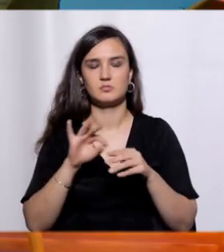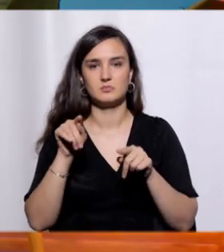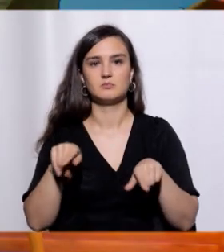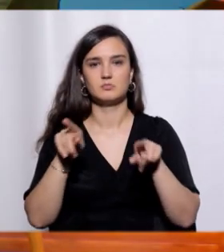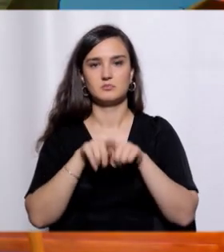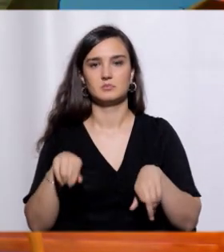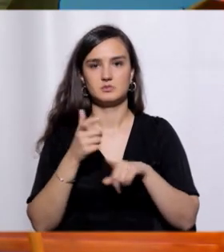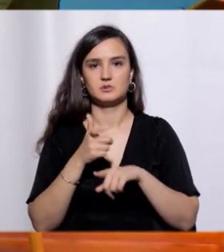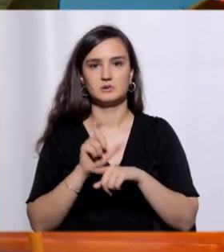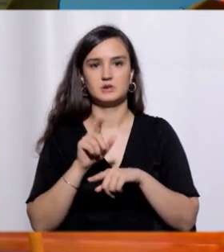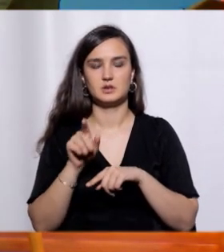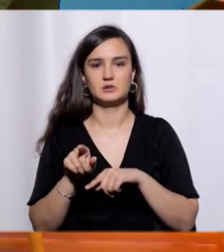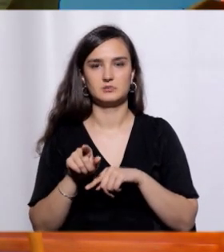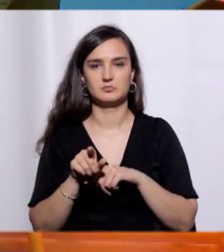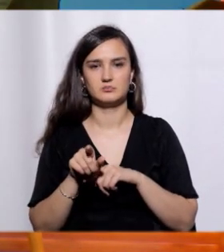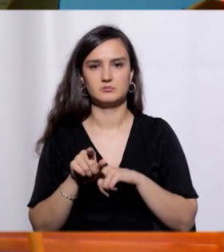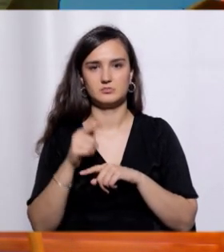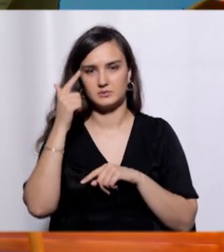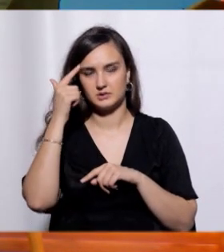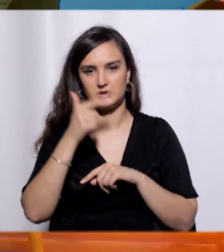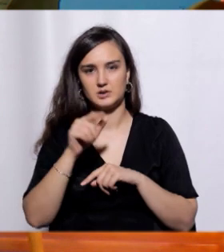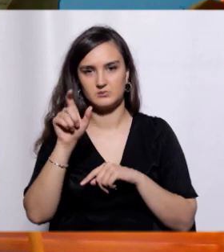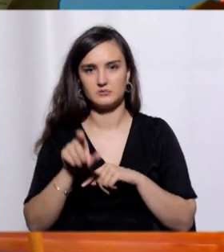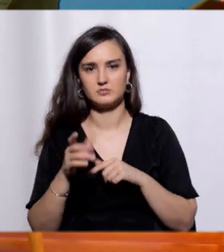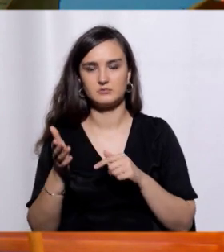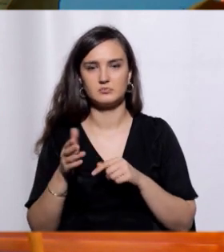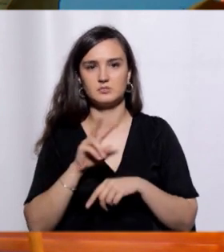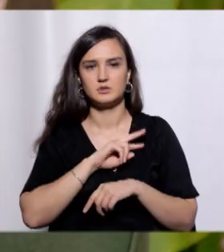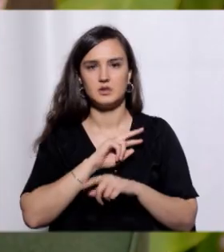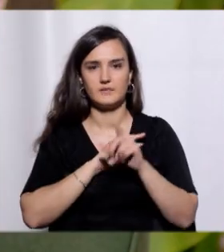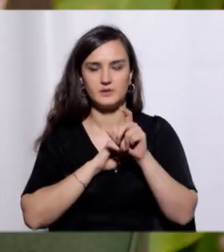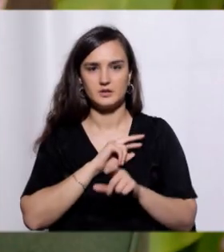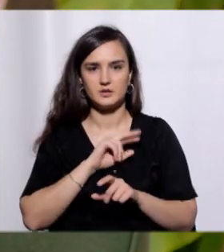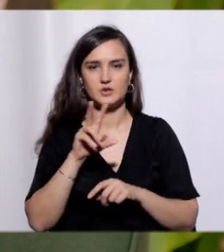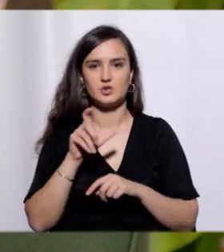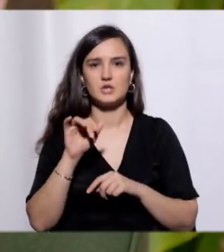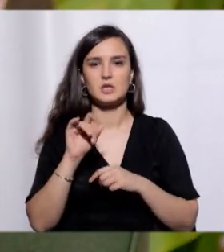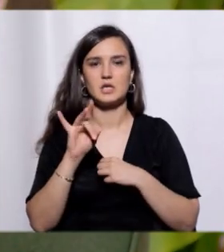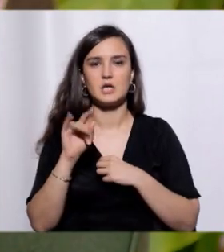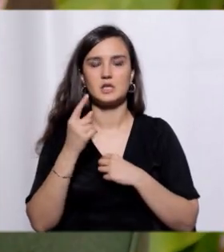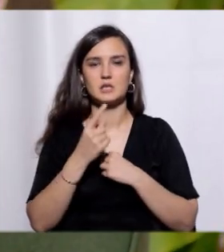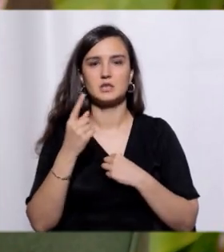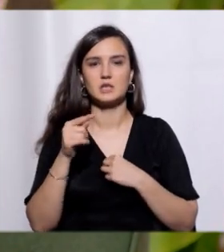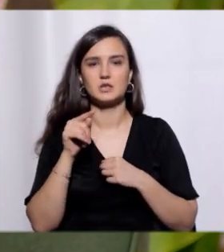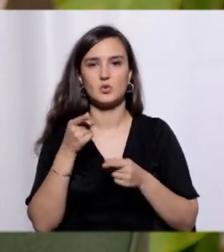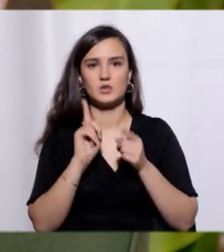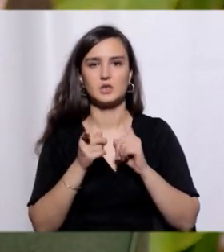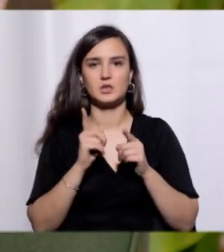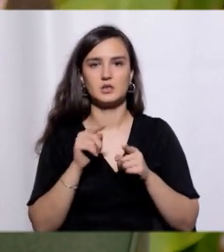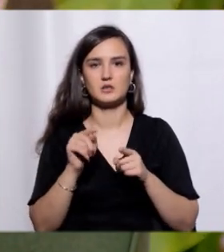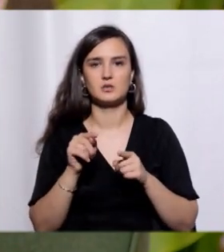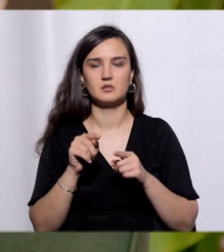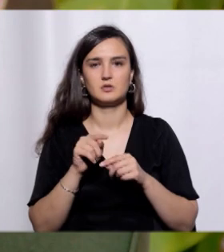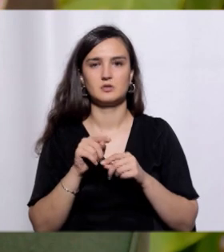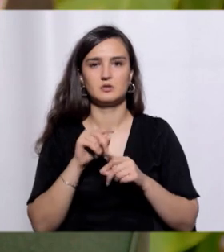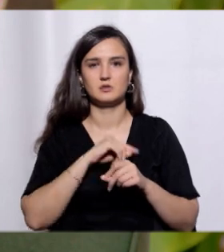also very cautious. Intellectual, faithful, loving, Jane Eyre is one of the most original,